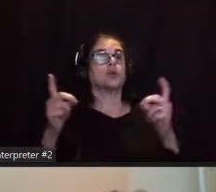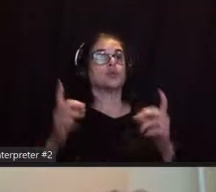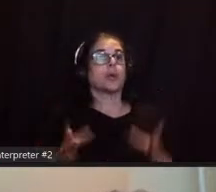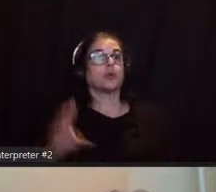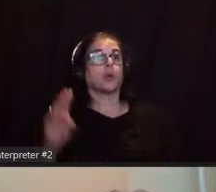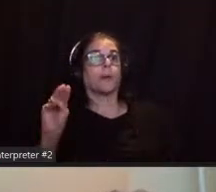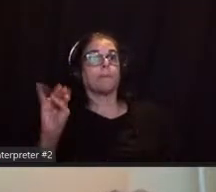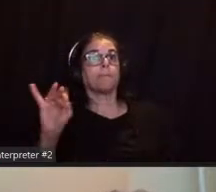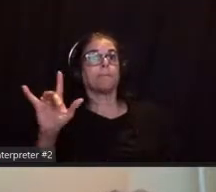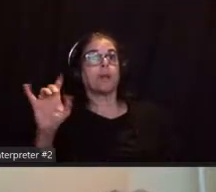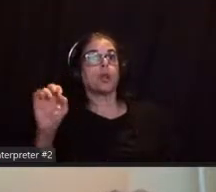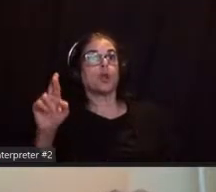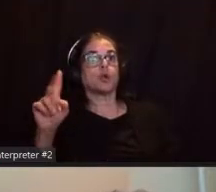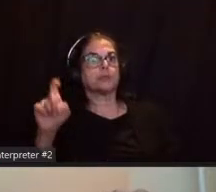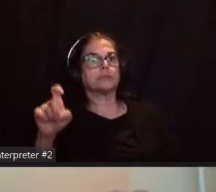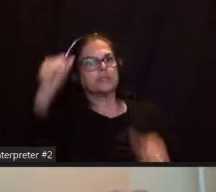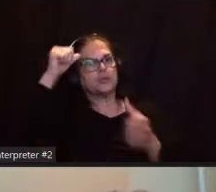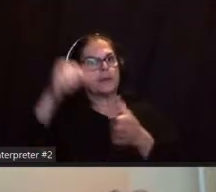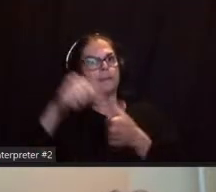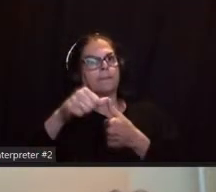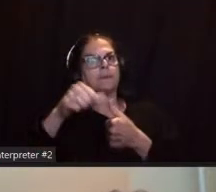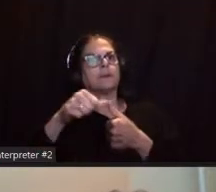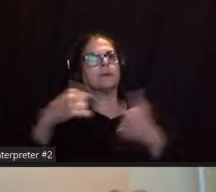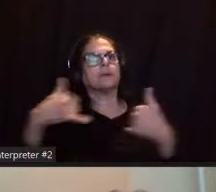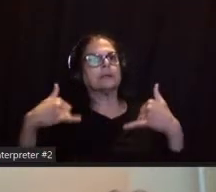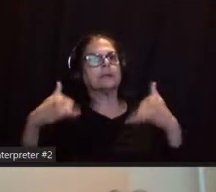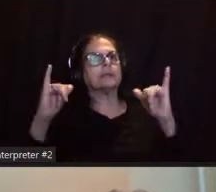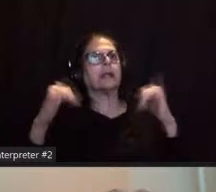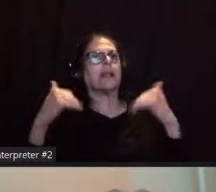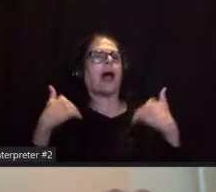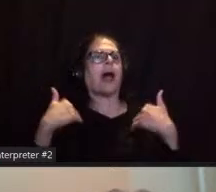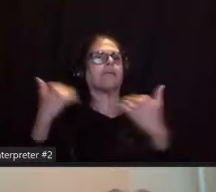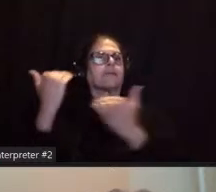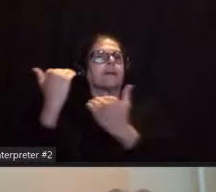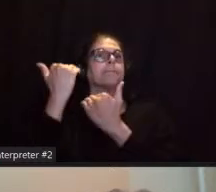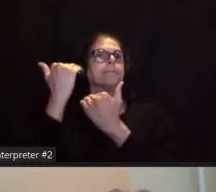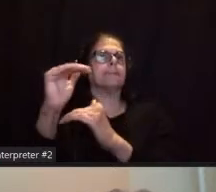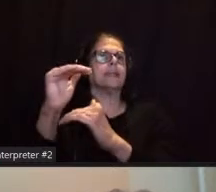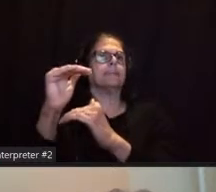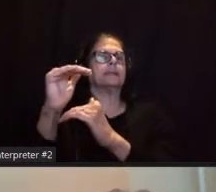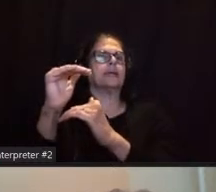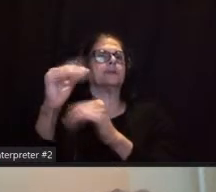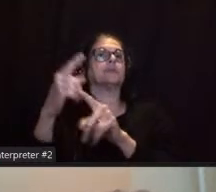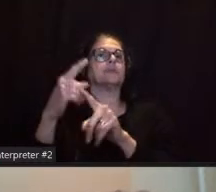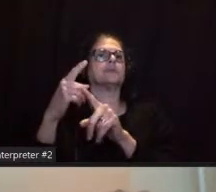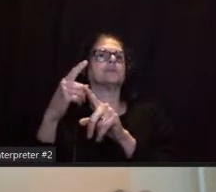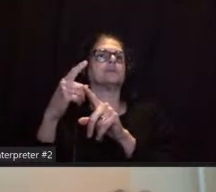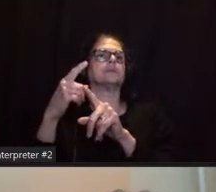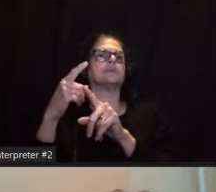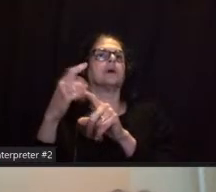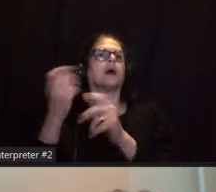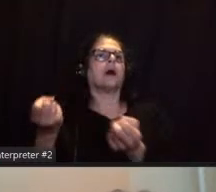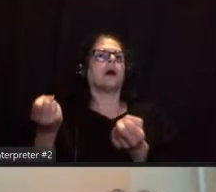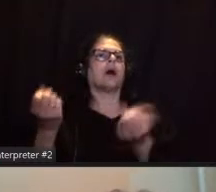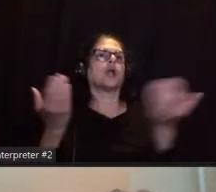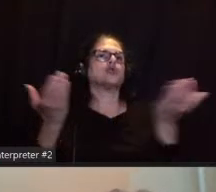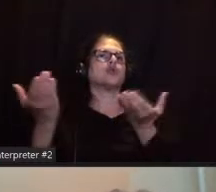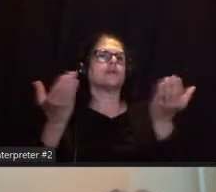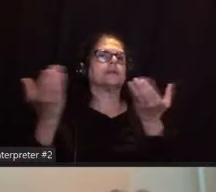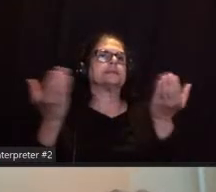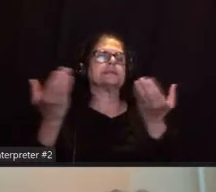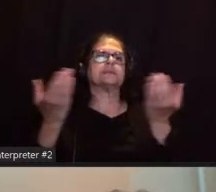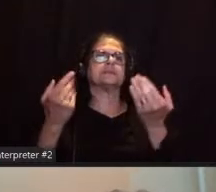things that you need to keep in mind is that we still have capacity restrictions placed on CTA service. So we are not